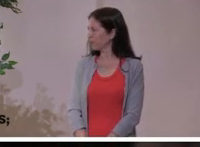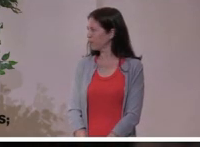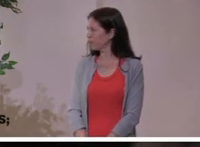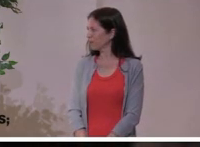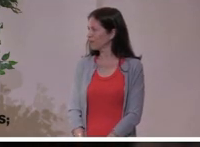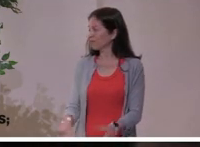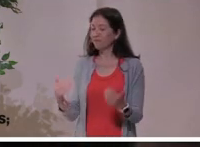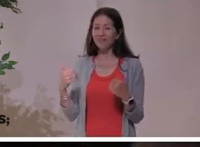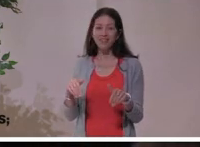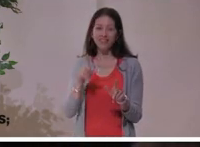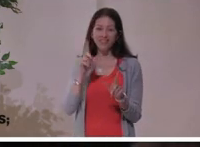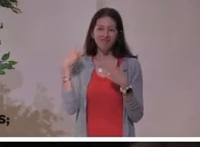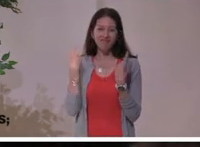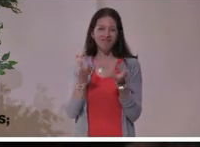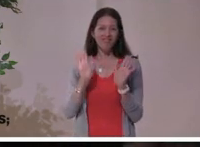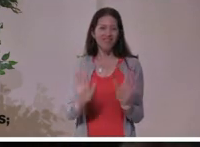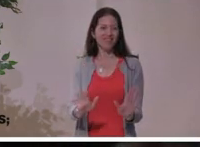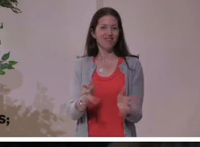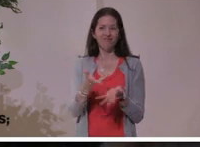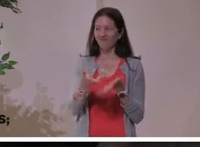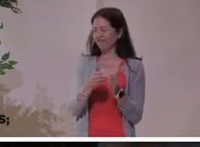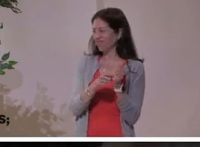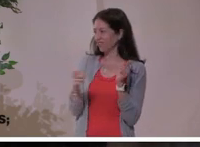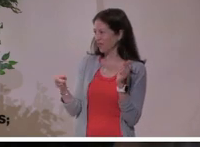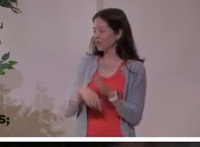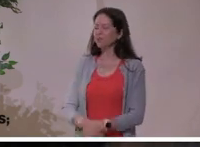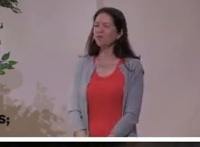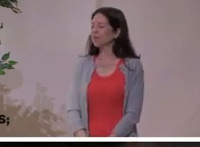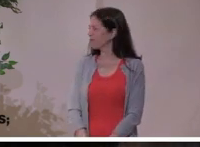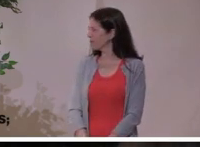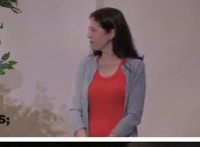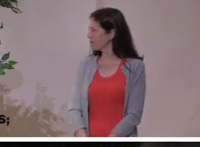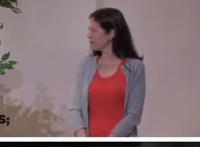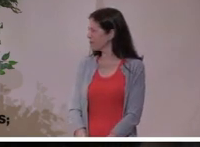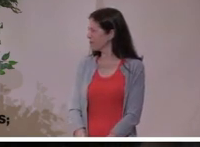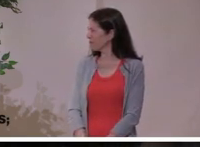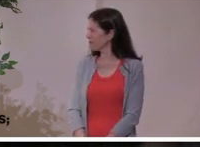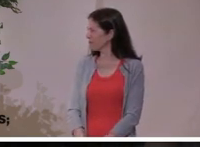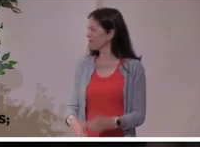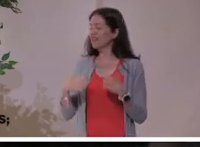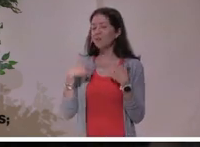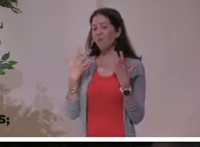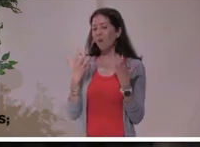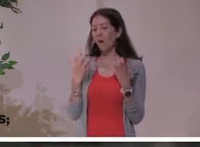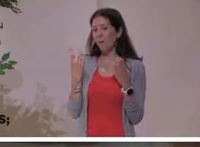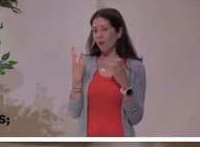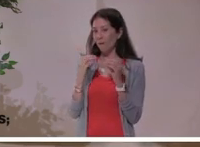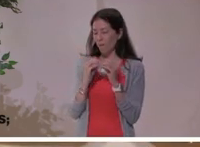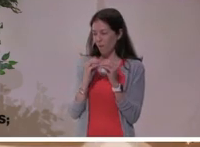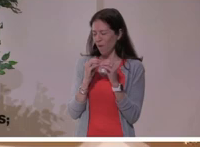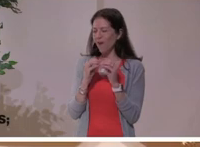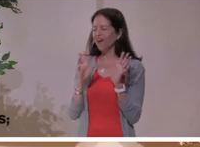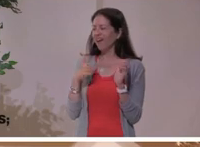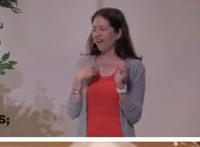been friggin' awesome. So before we get up off this stage, I do would love to call on here. Oh, my gosh. We love this. Oh, my